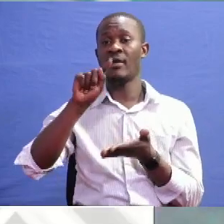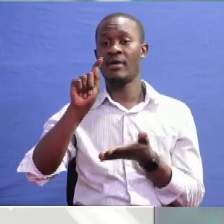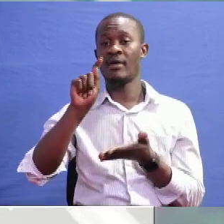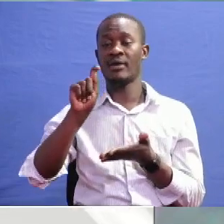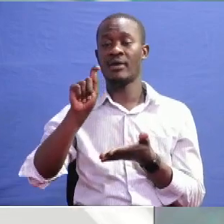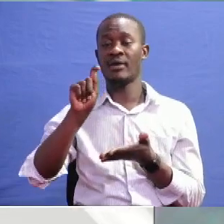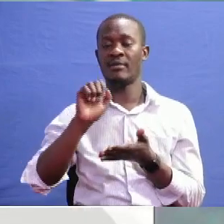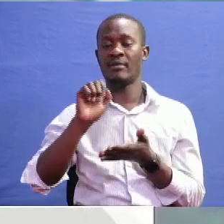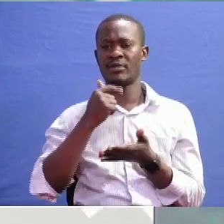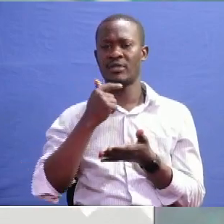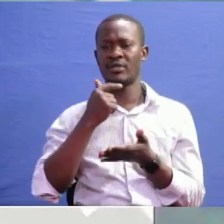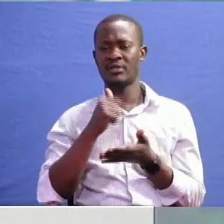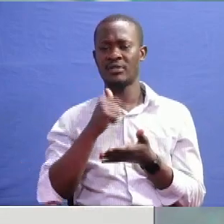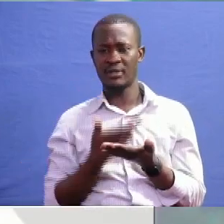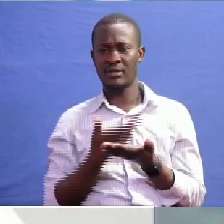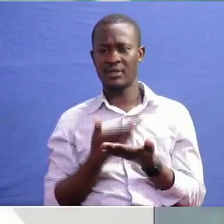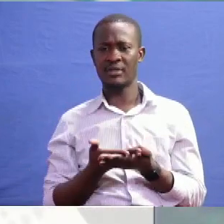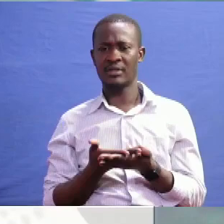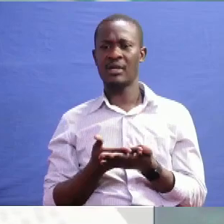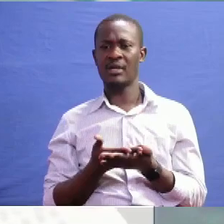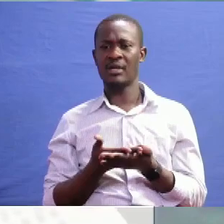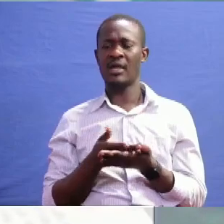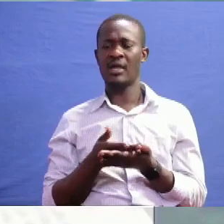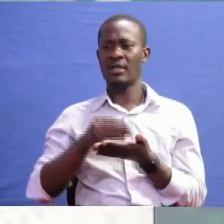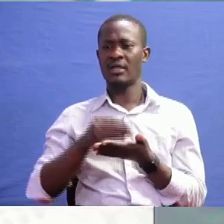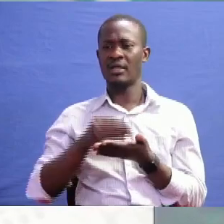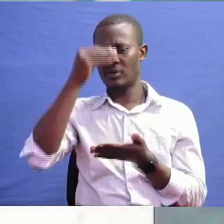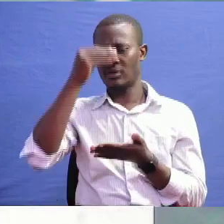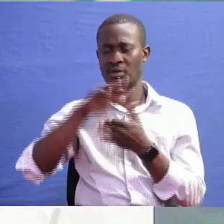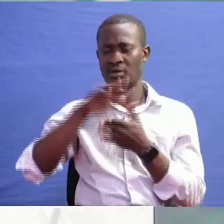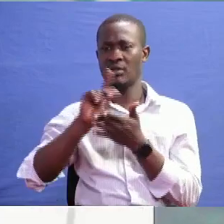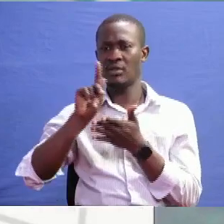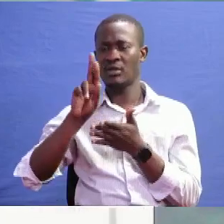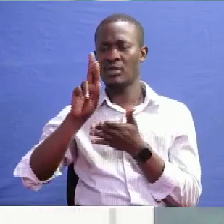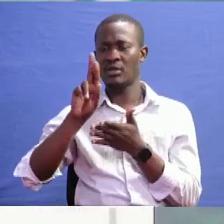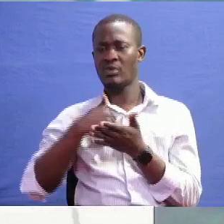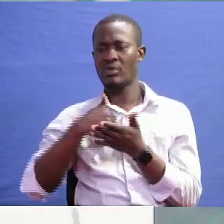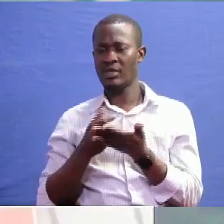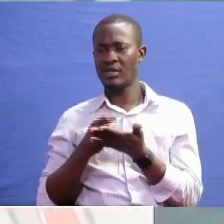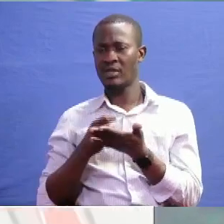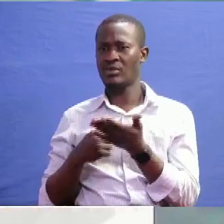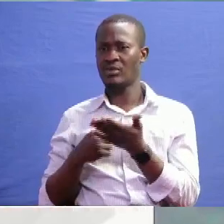And if I can give an example, a student in KU, where the cost of the program is about